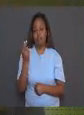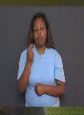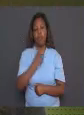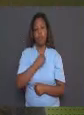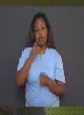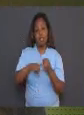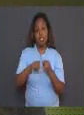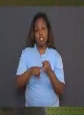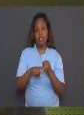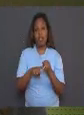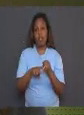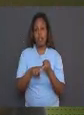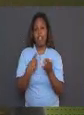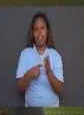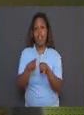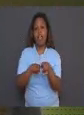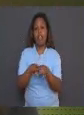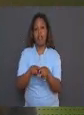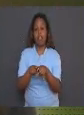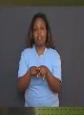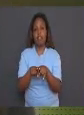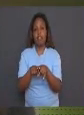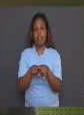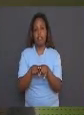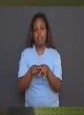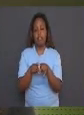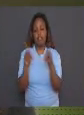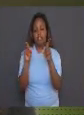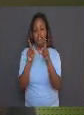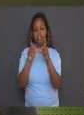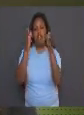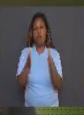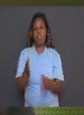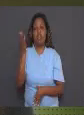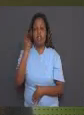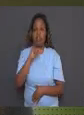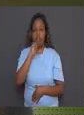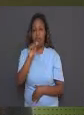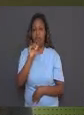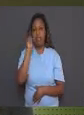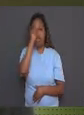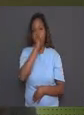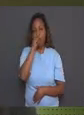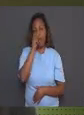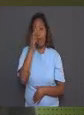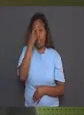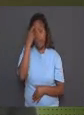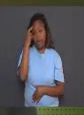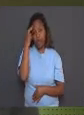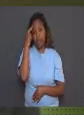Unfortunately, the agreement was unfair to Ethiopia